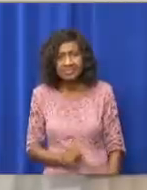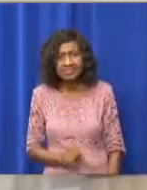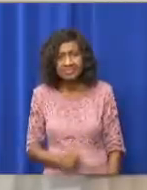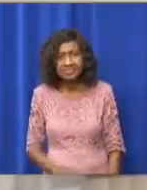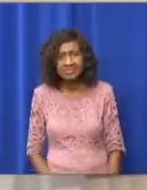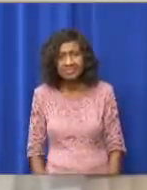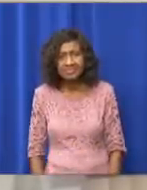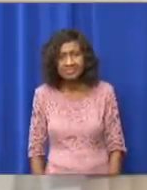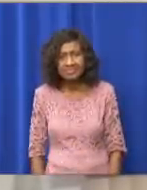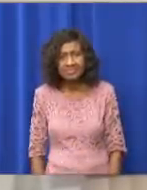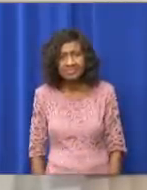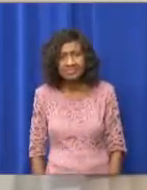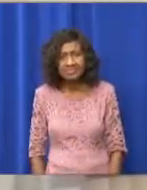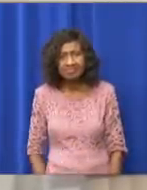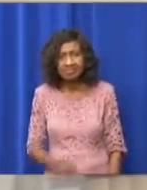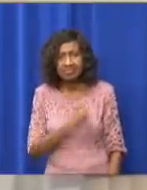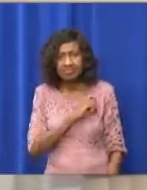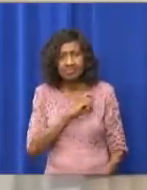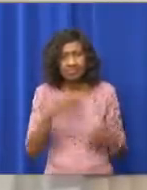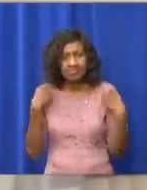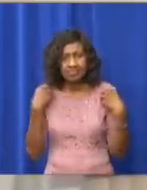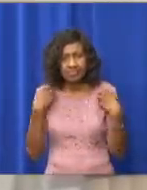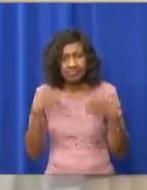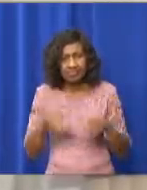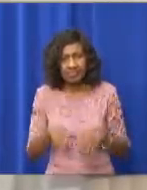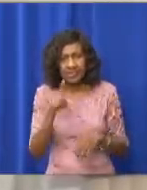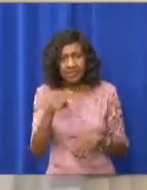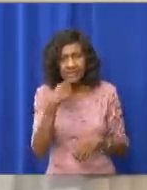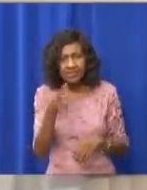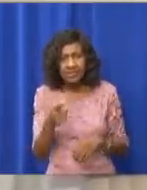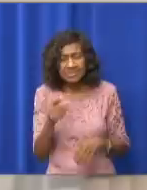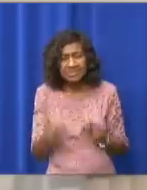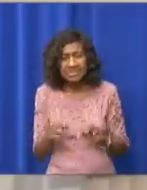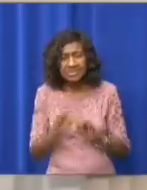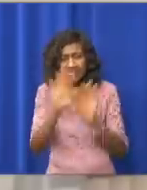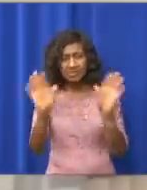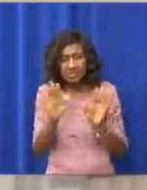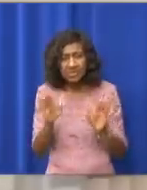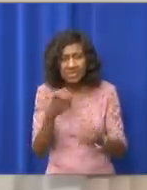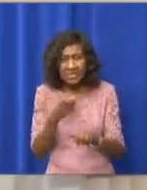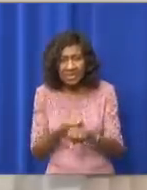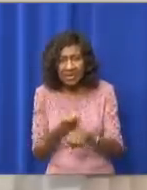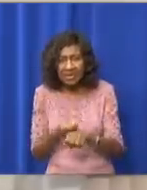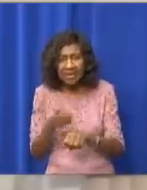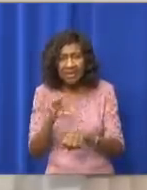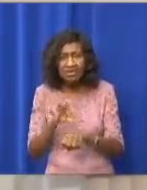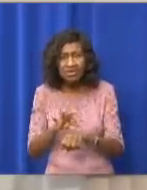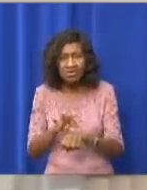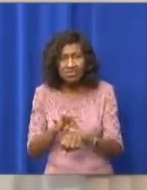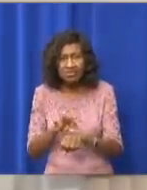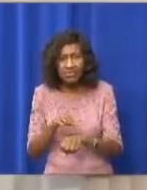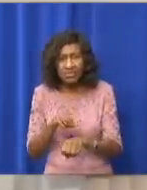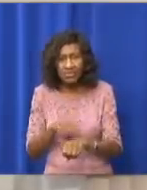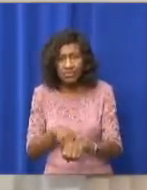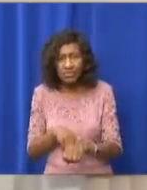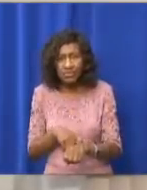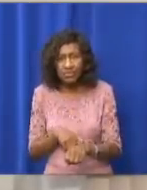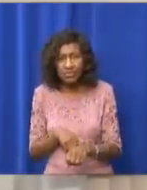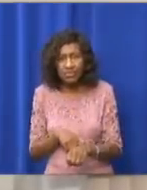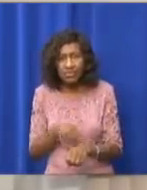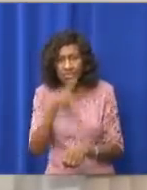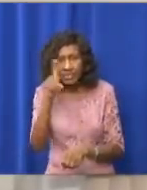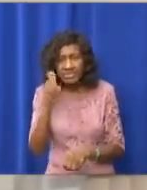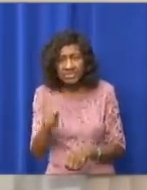Thank you, Donna. Commissioner, can you say if Sunday is going to remain a hard curfew day? I may have missed it if you mentioned